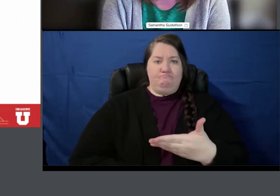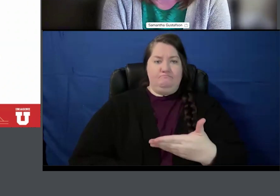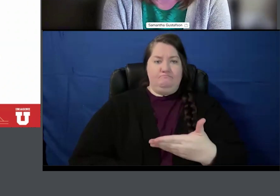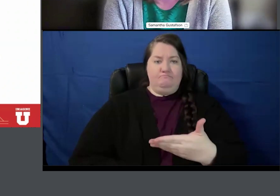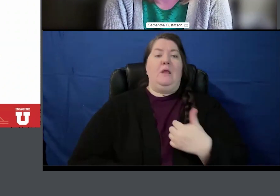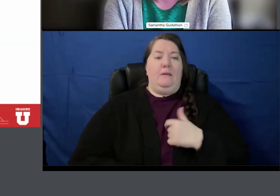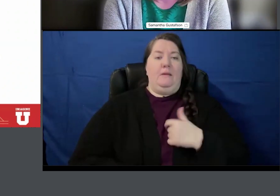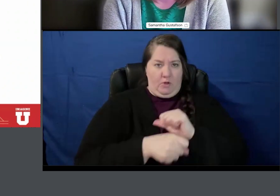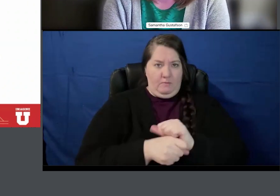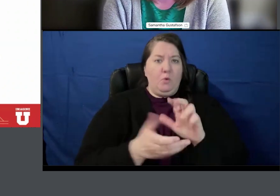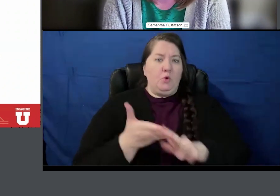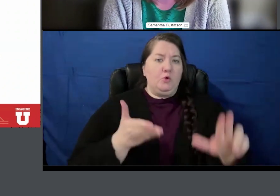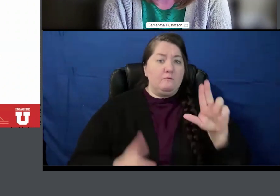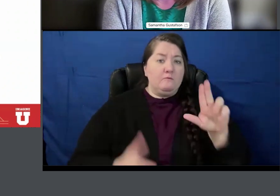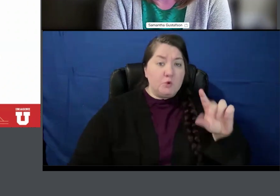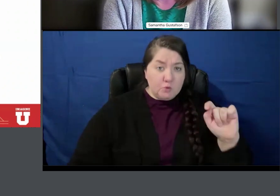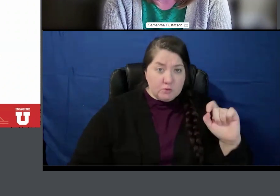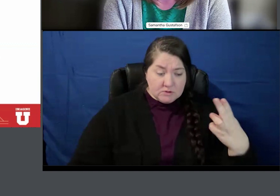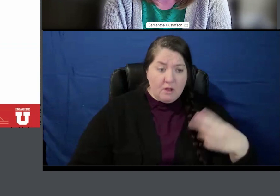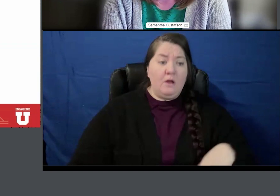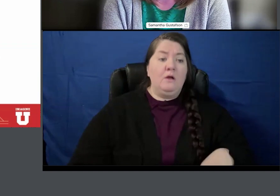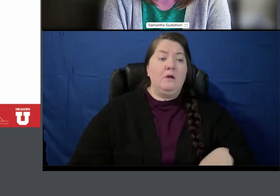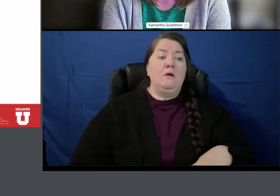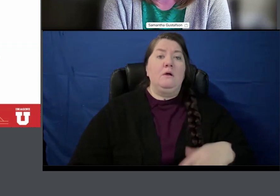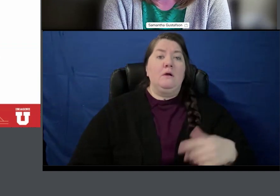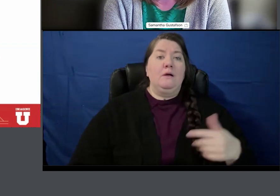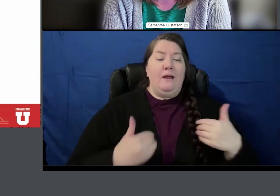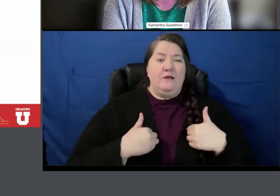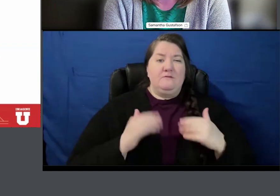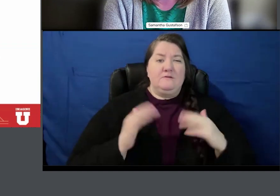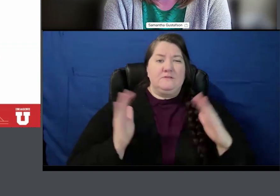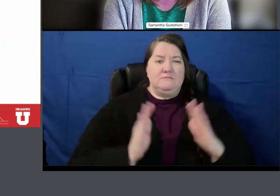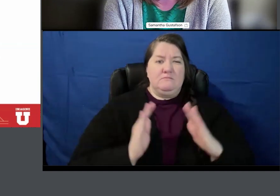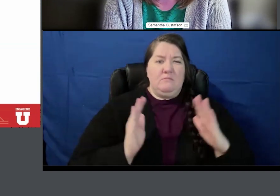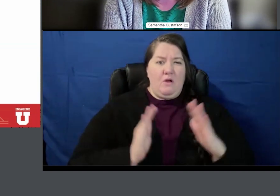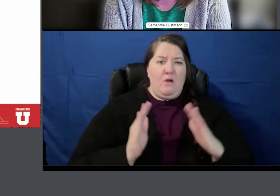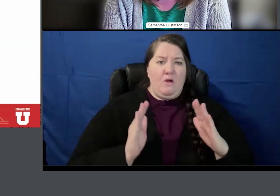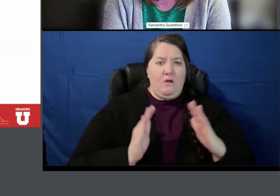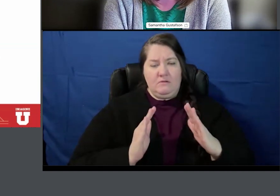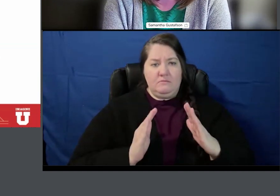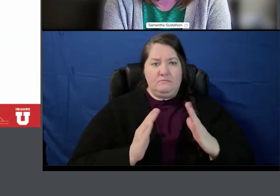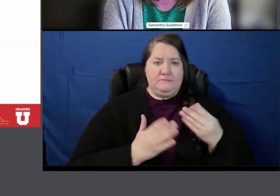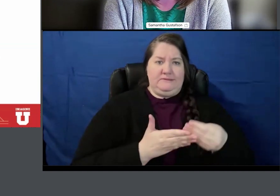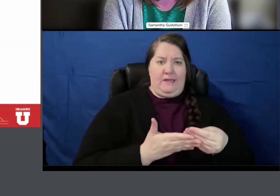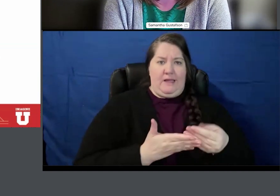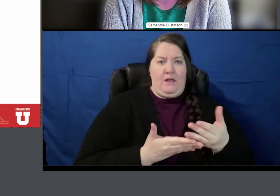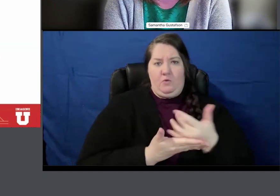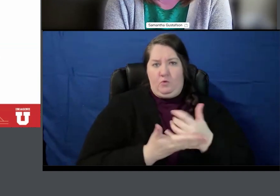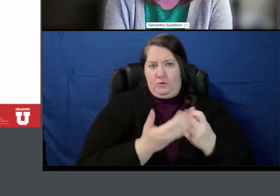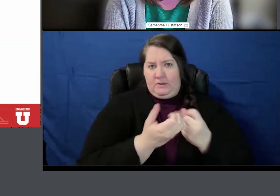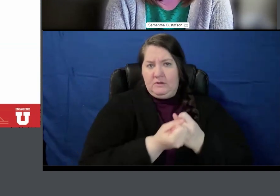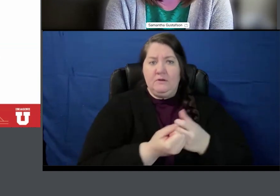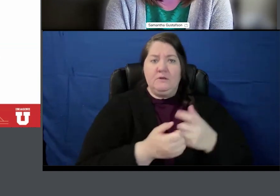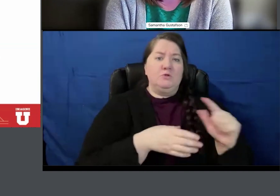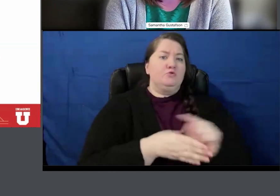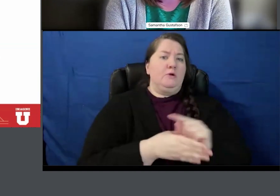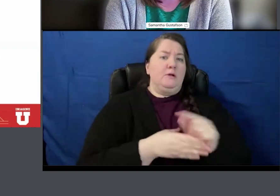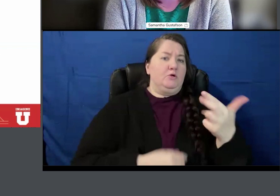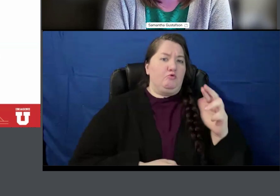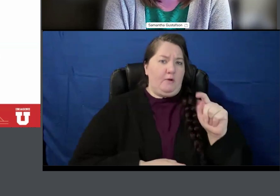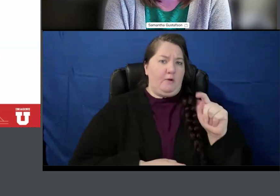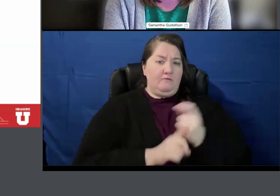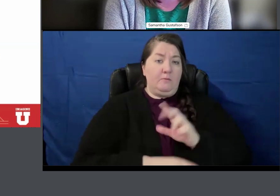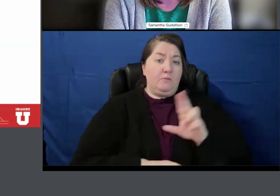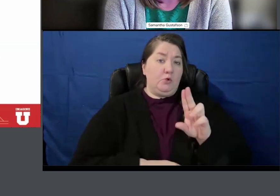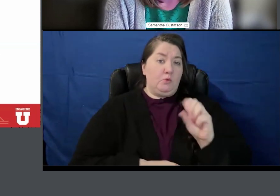employed by the University of Utah. I do have a small portion of my salary supported by a training grant from the U.S. Department